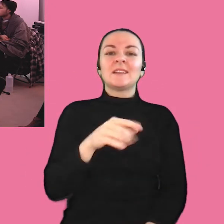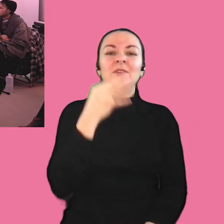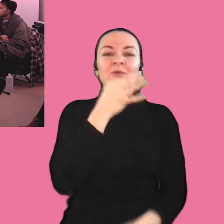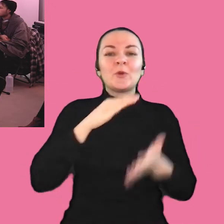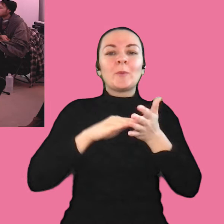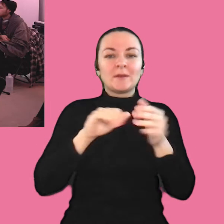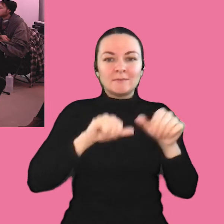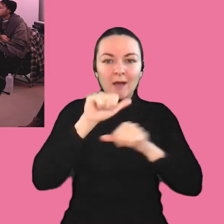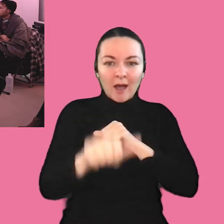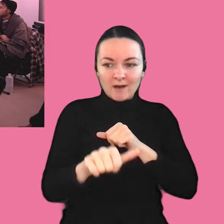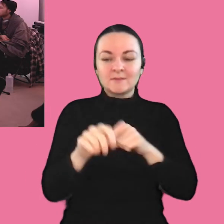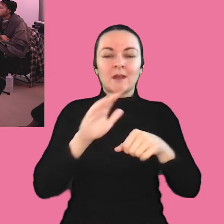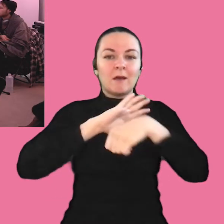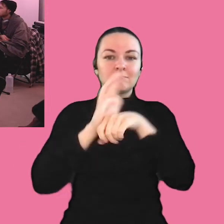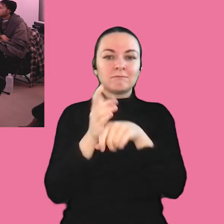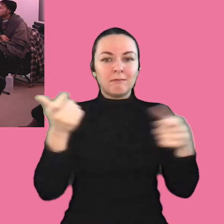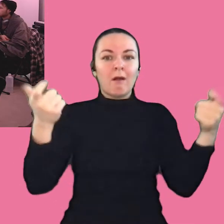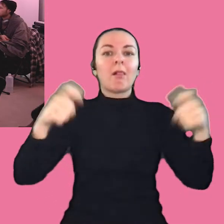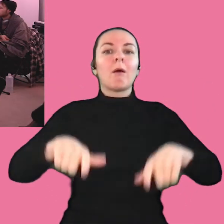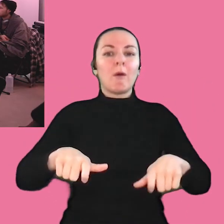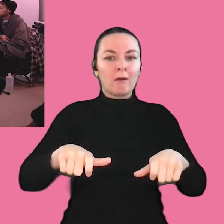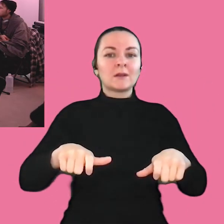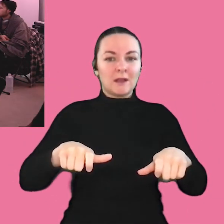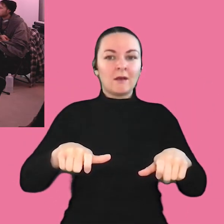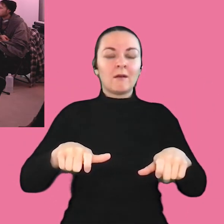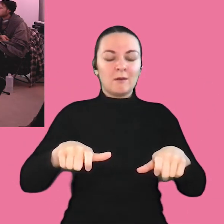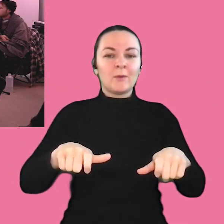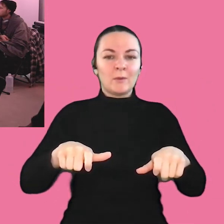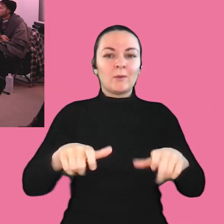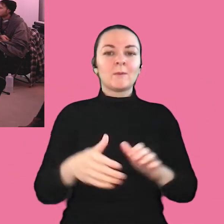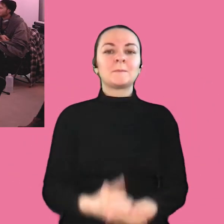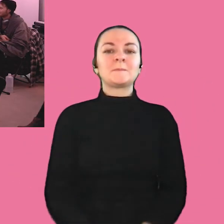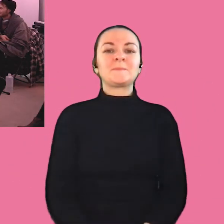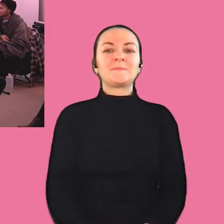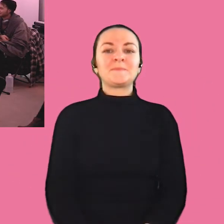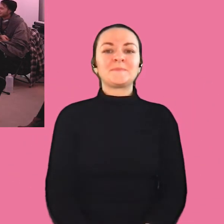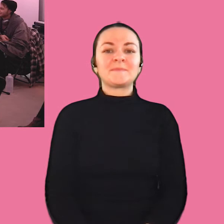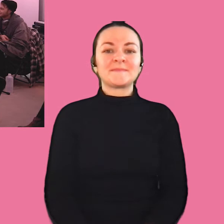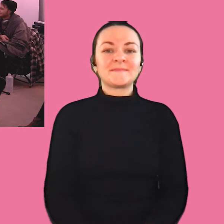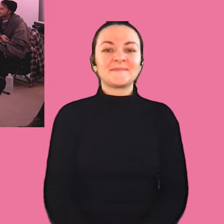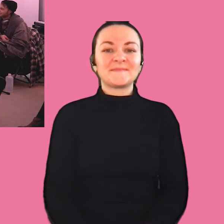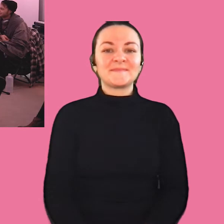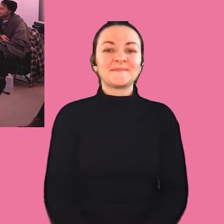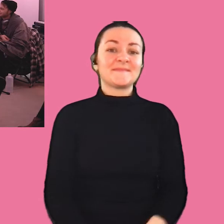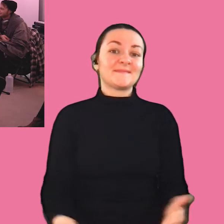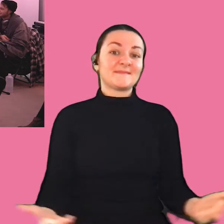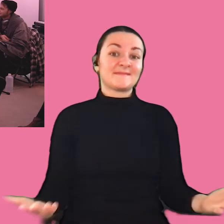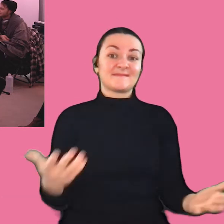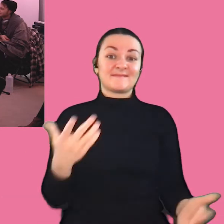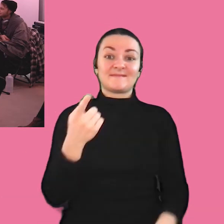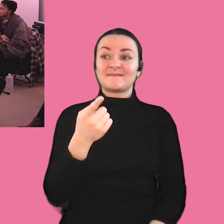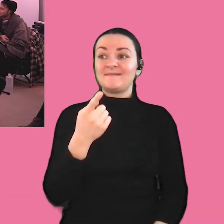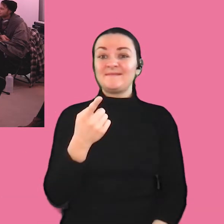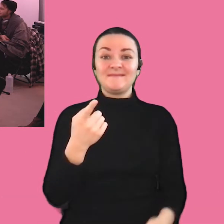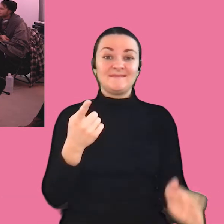send me nice emails about it, and then I think, well, it's probably only people who've enjoyed it that actually bother to get in touch with me. But I know that it's made an impression on